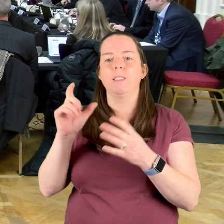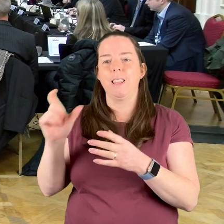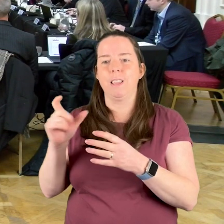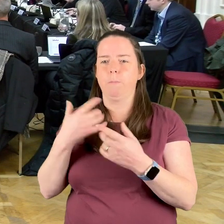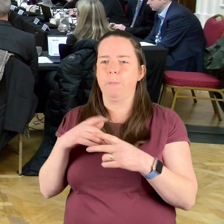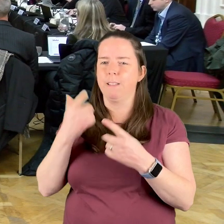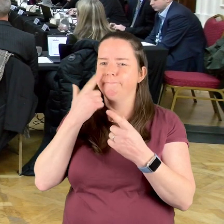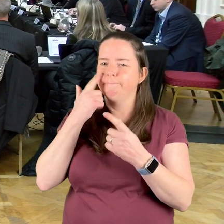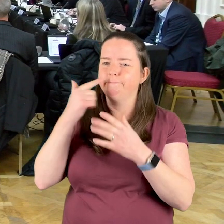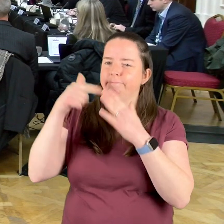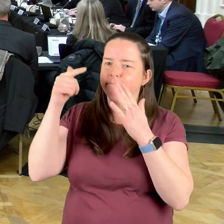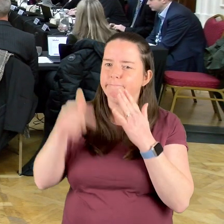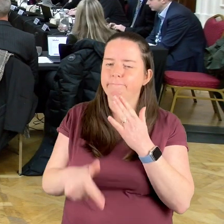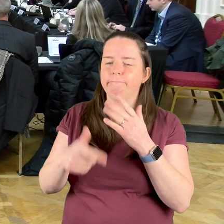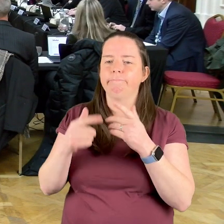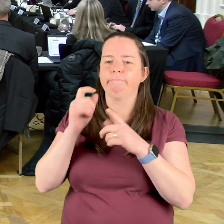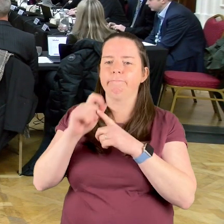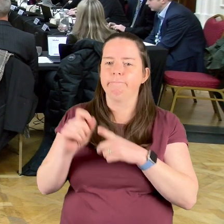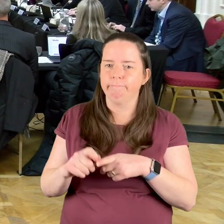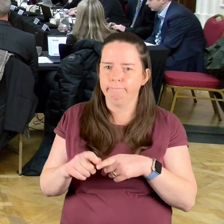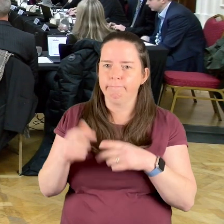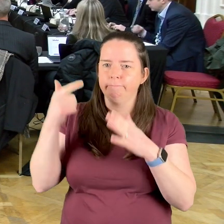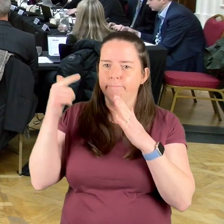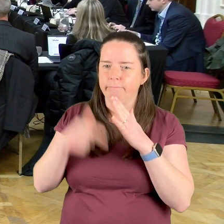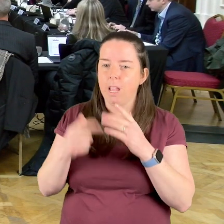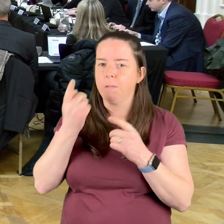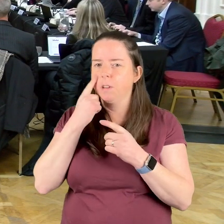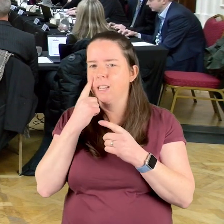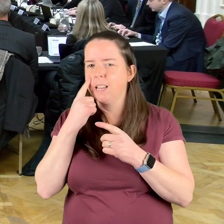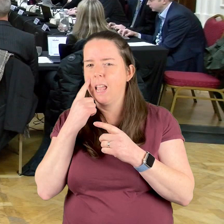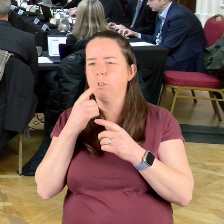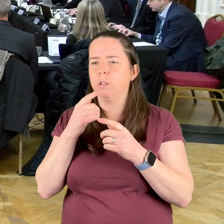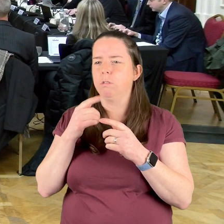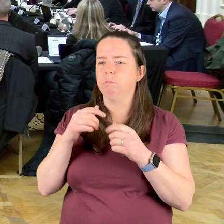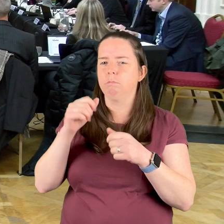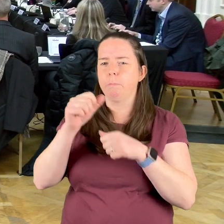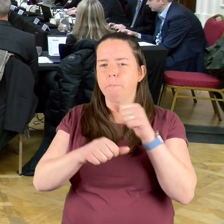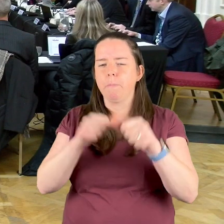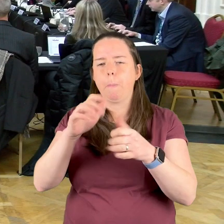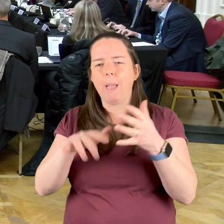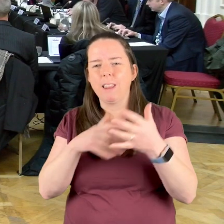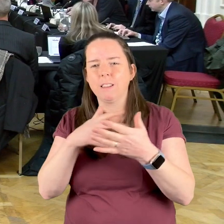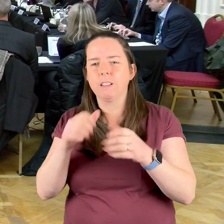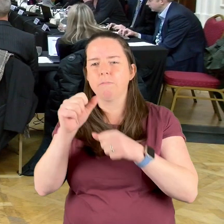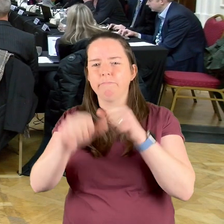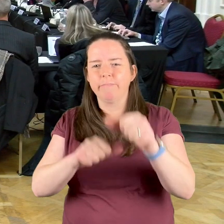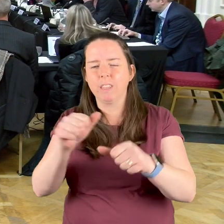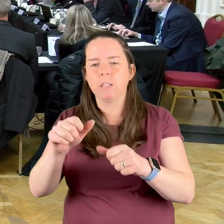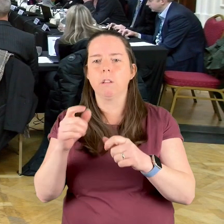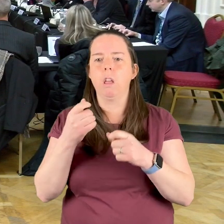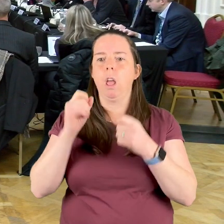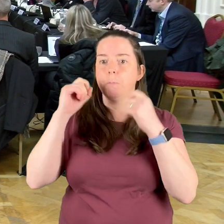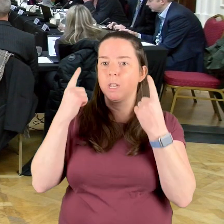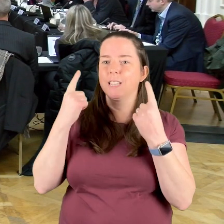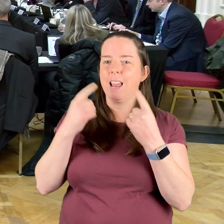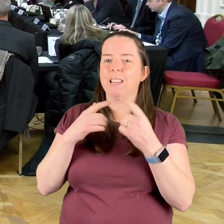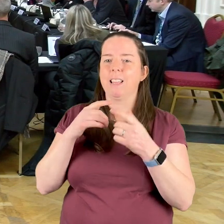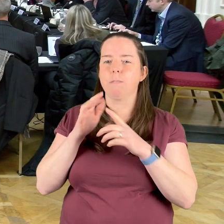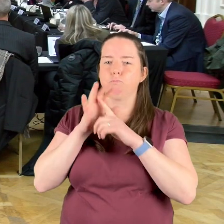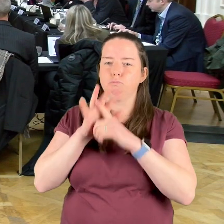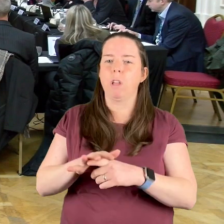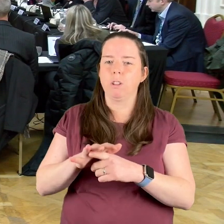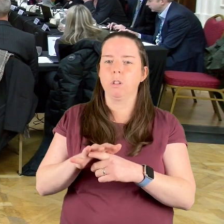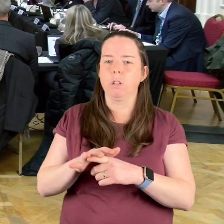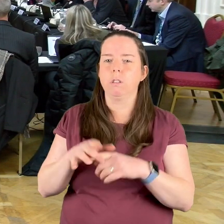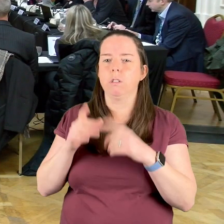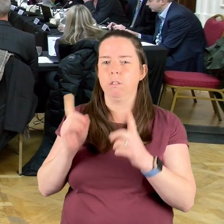we looked in quite a lot of detail at this. So I'm looking at particularly trends and things. I'm understanding